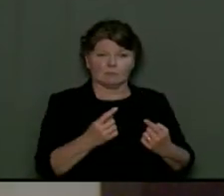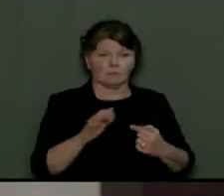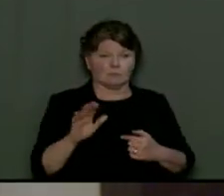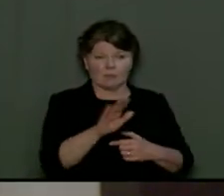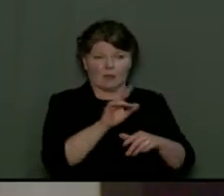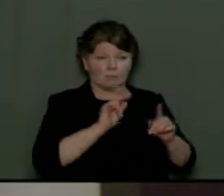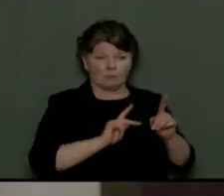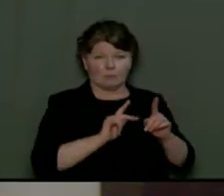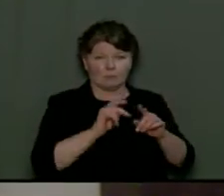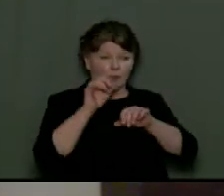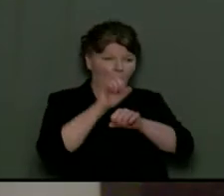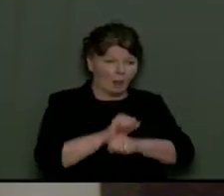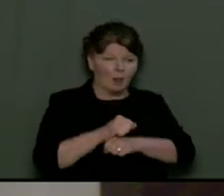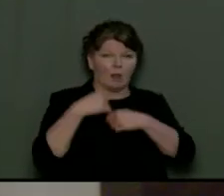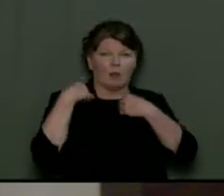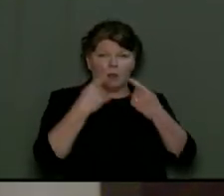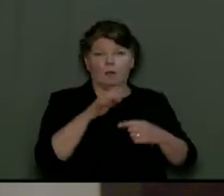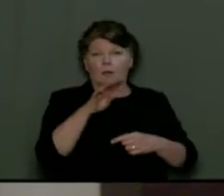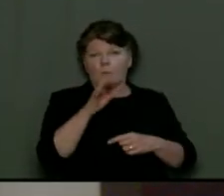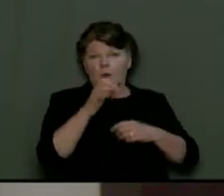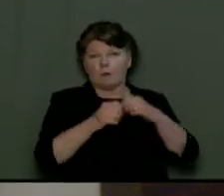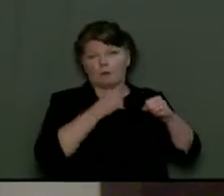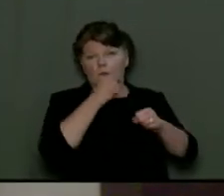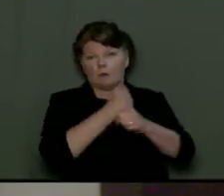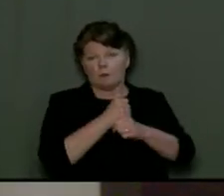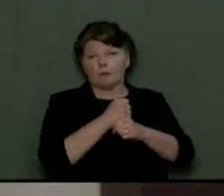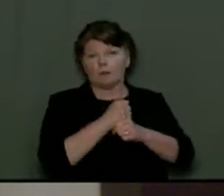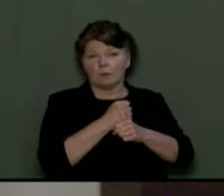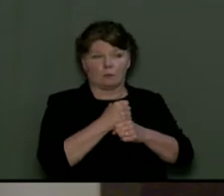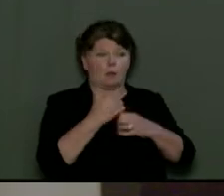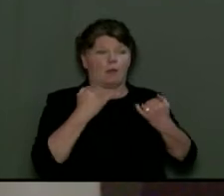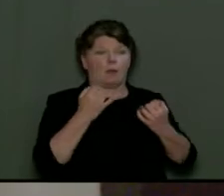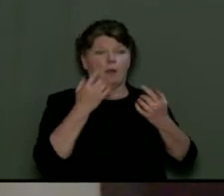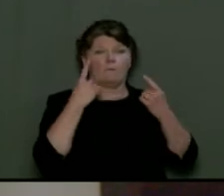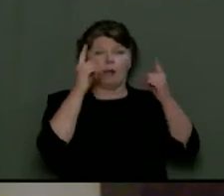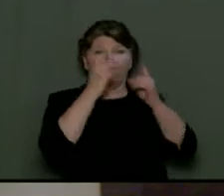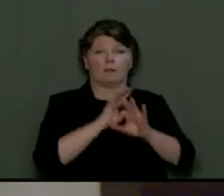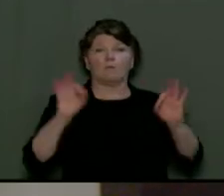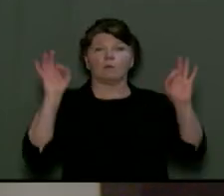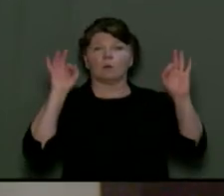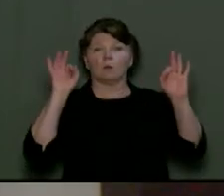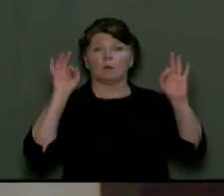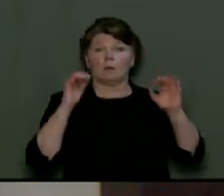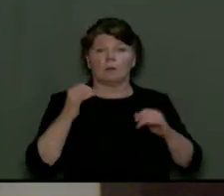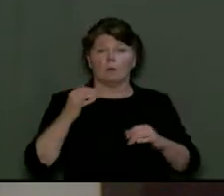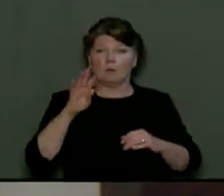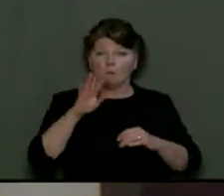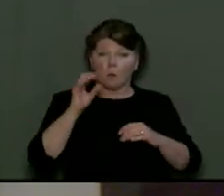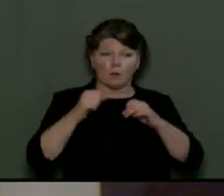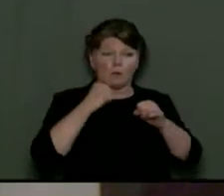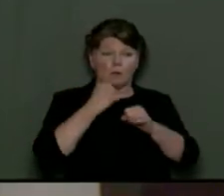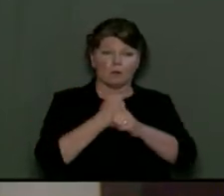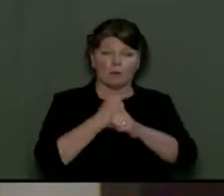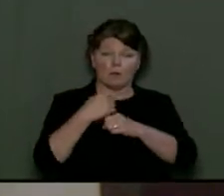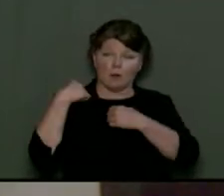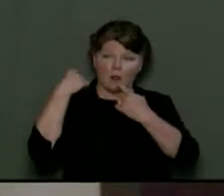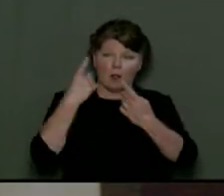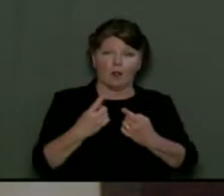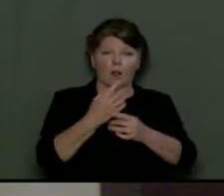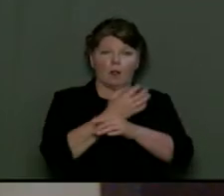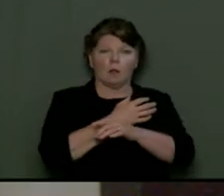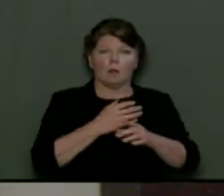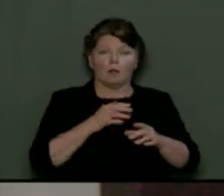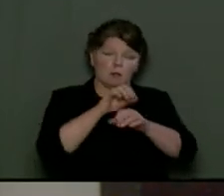been slaves for the last 400 years. For the last 400 years as slaves, they had